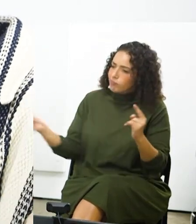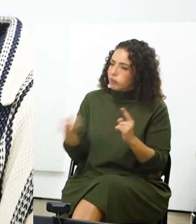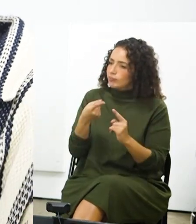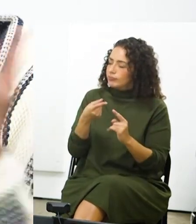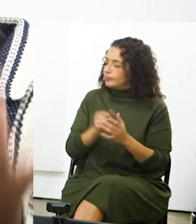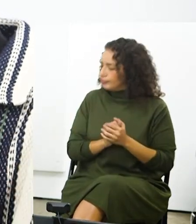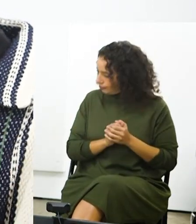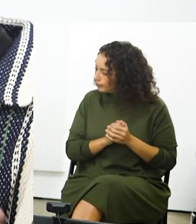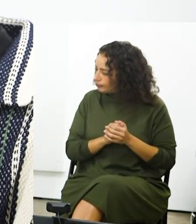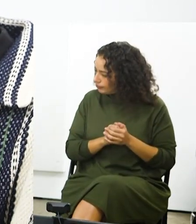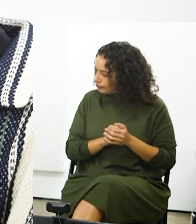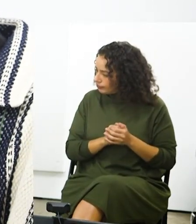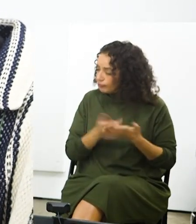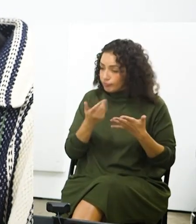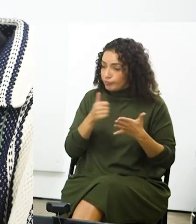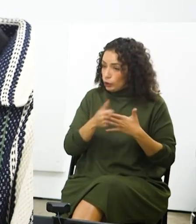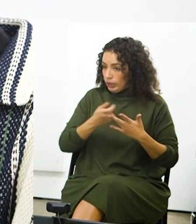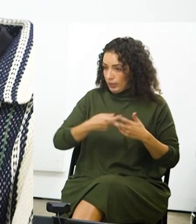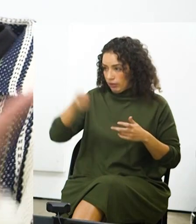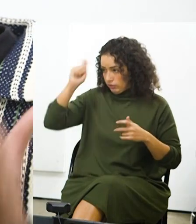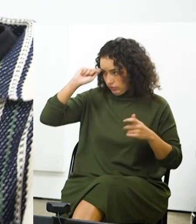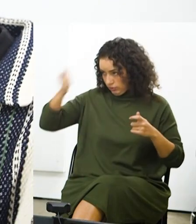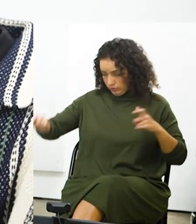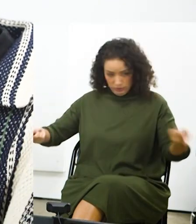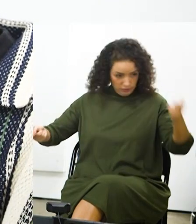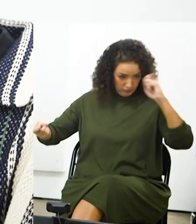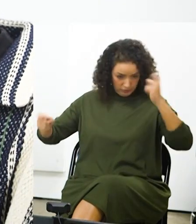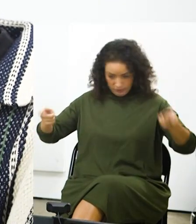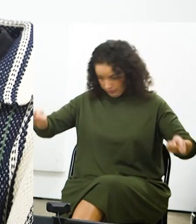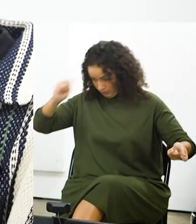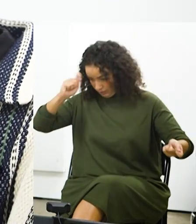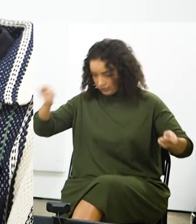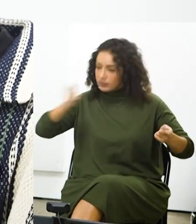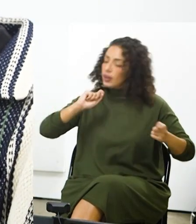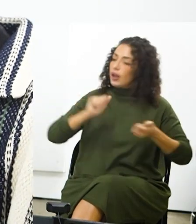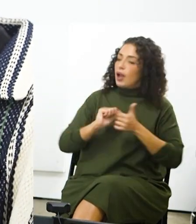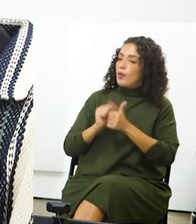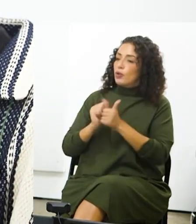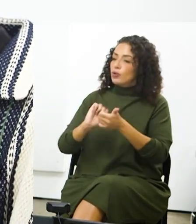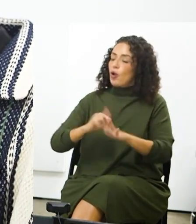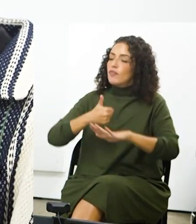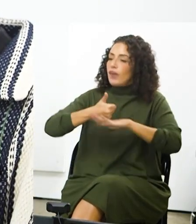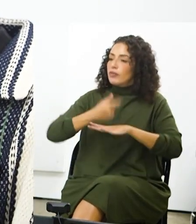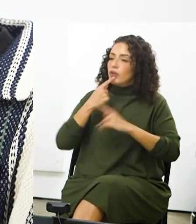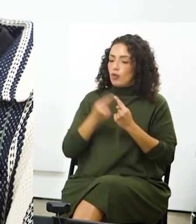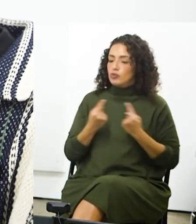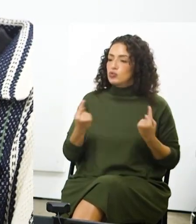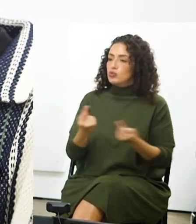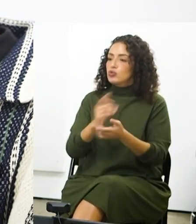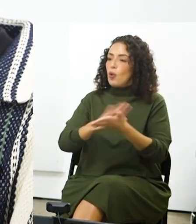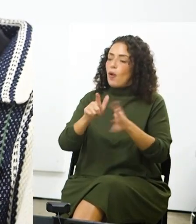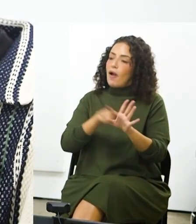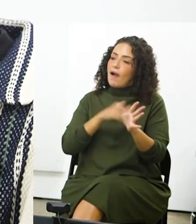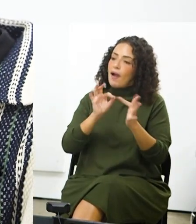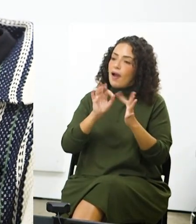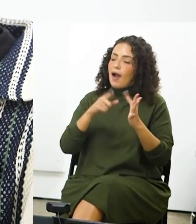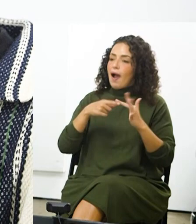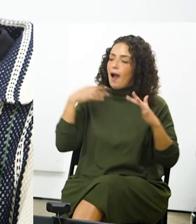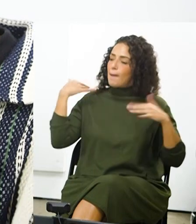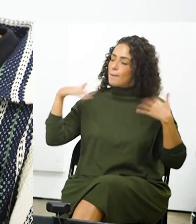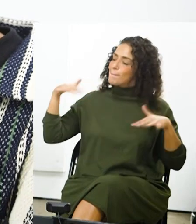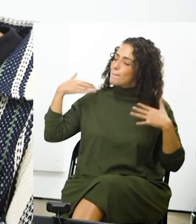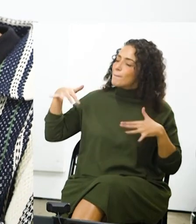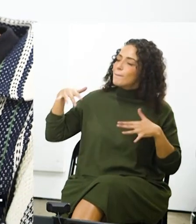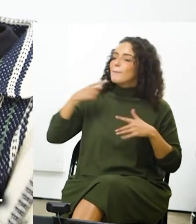I usually exist with many different hats on. So I'm also a co-founder of a studio called Studio Height, where we do a lot of graphic and interaction design work, but